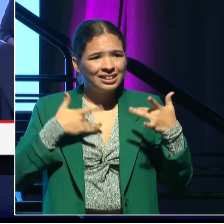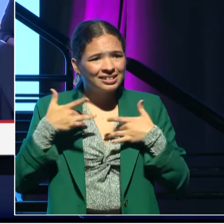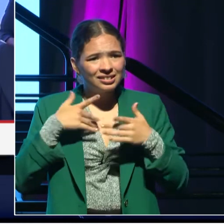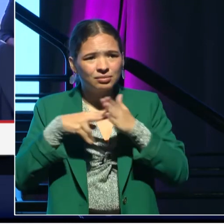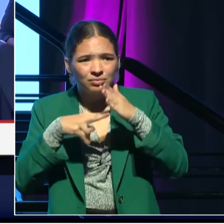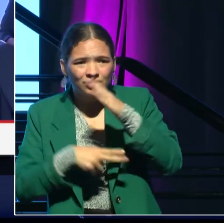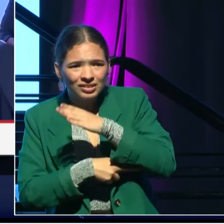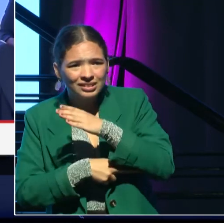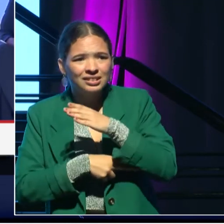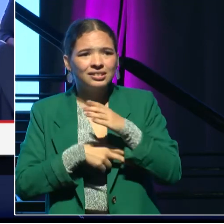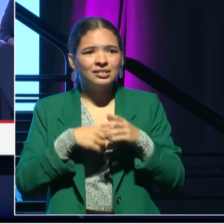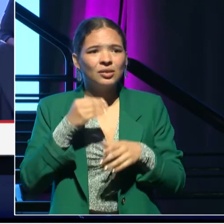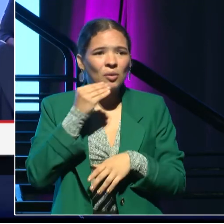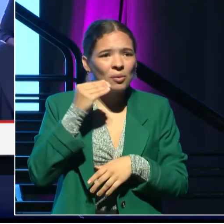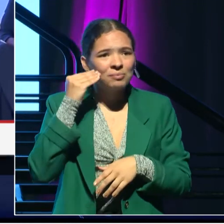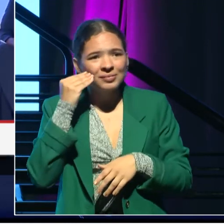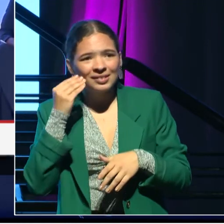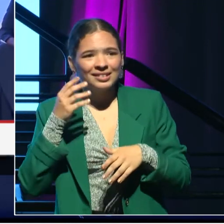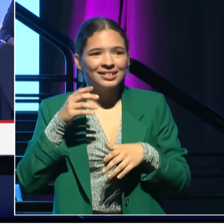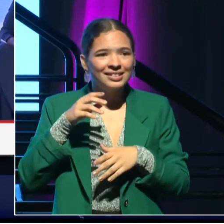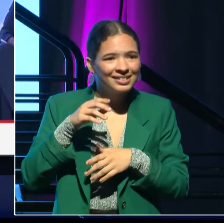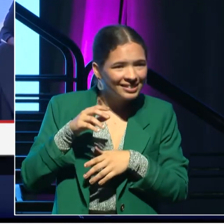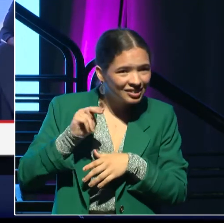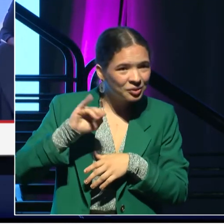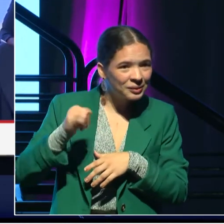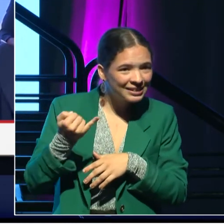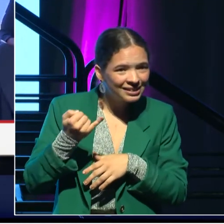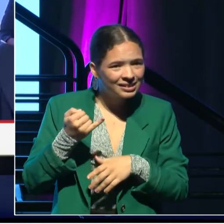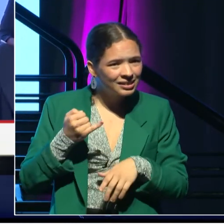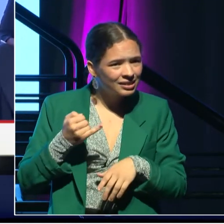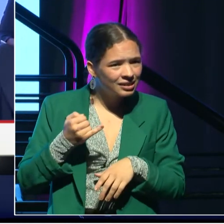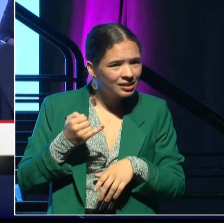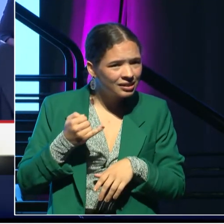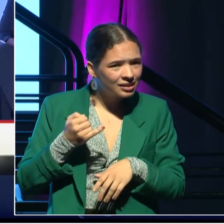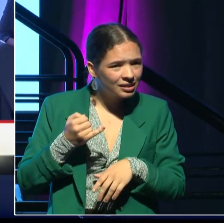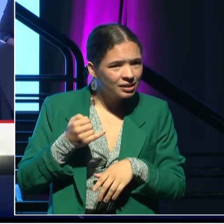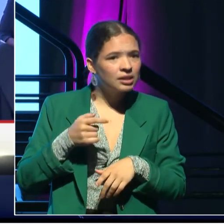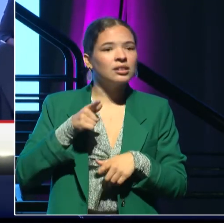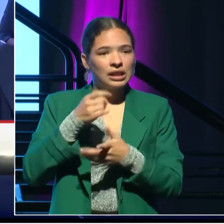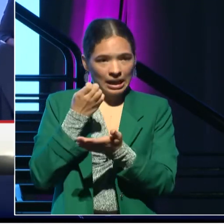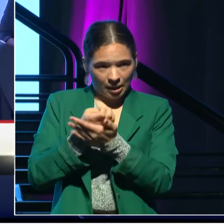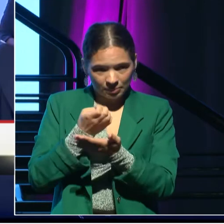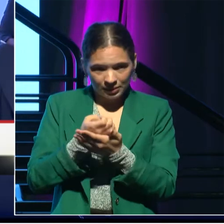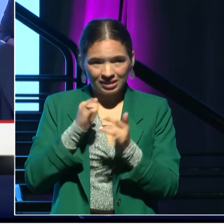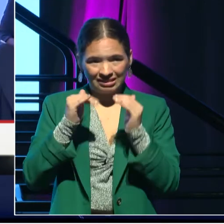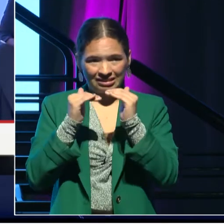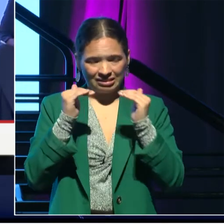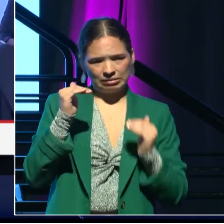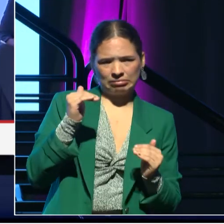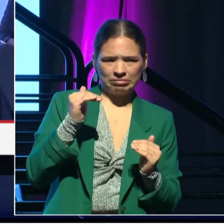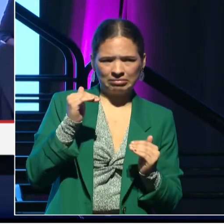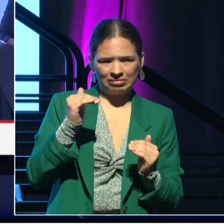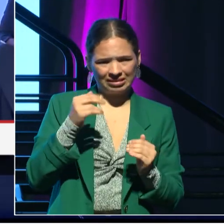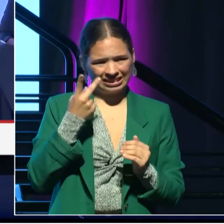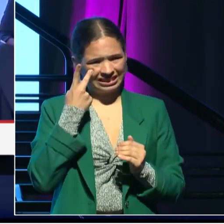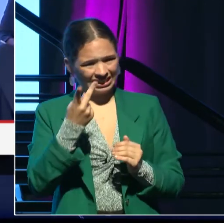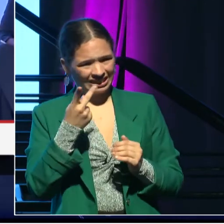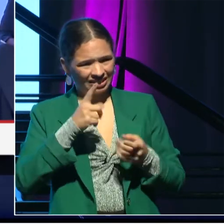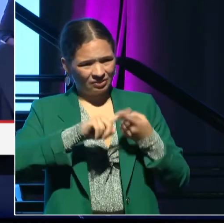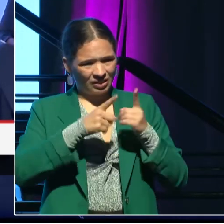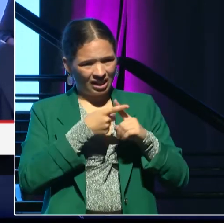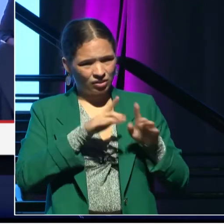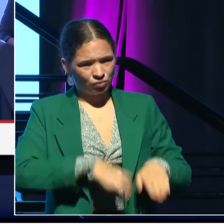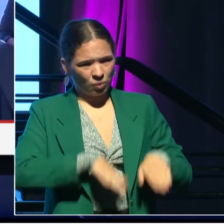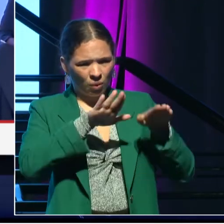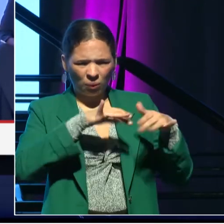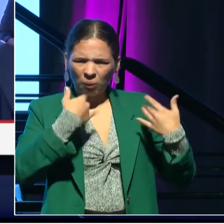That's home base for me. And I come back and I see, economic disinvestment. I see friends that I grew up with and they're